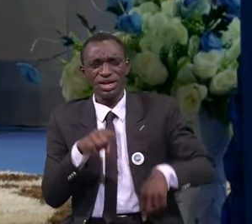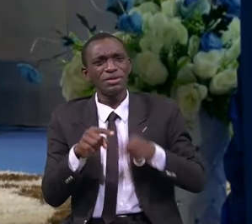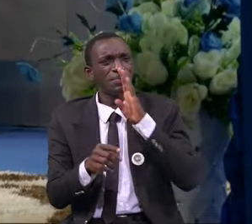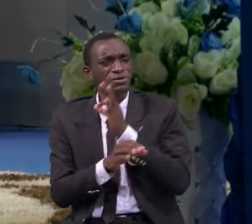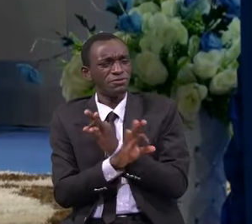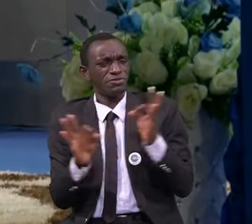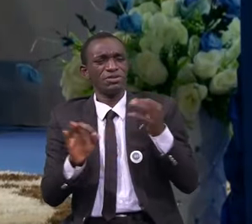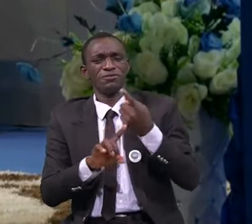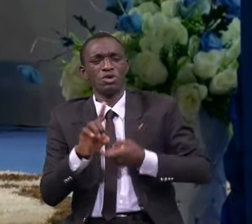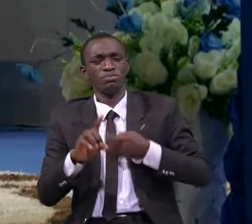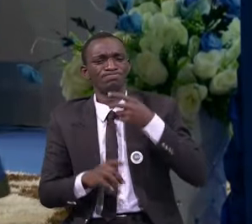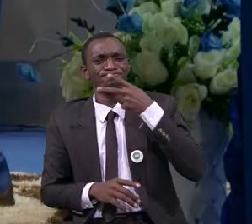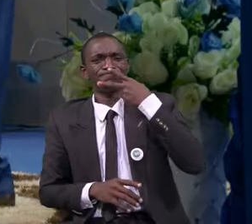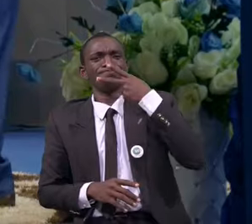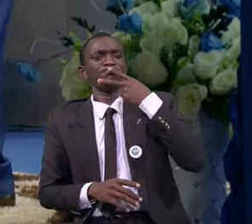from the tabac.